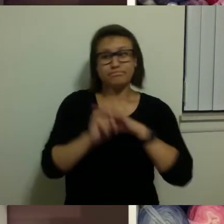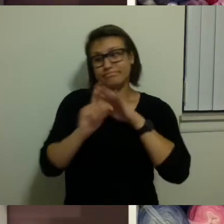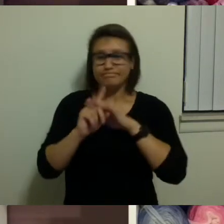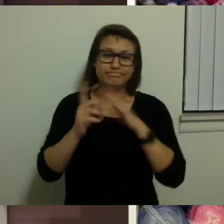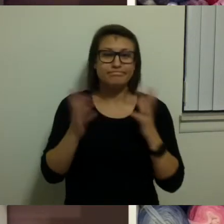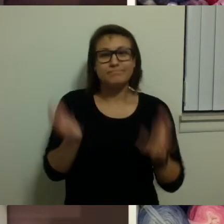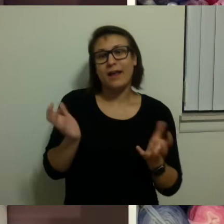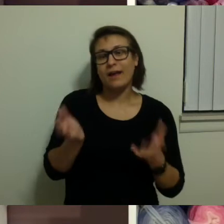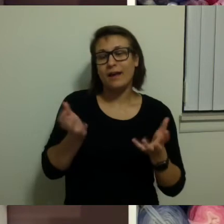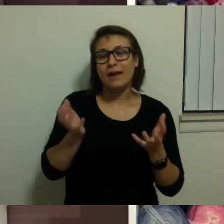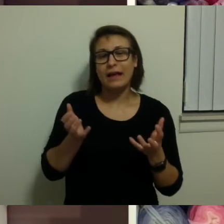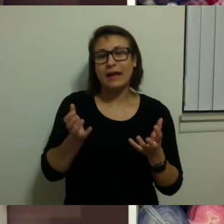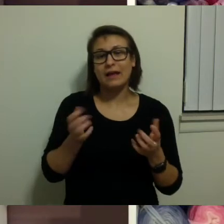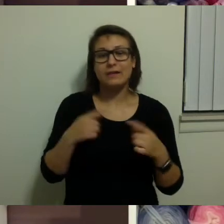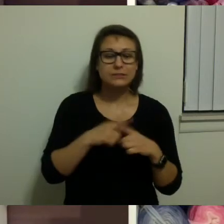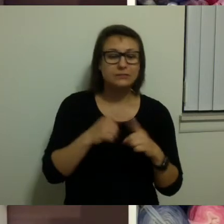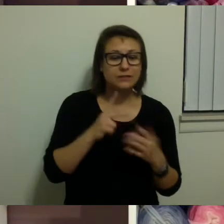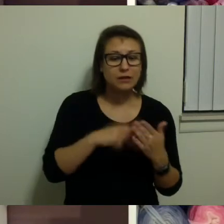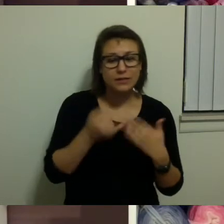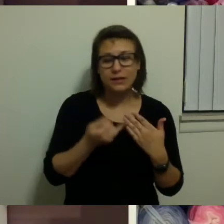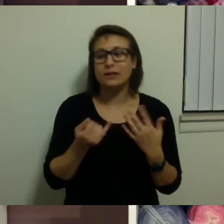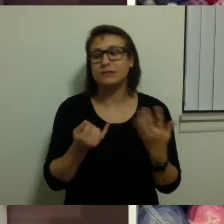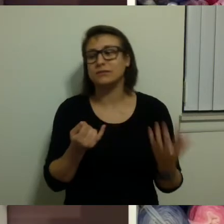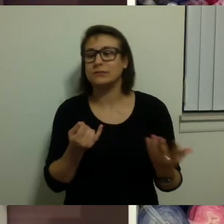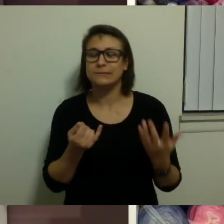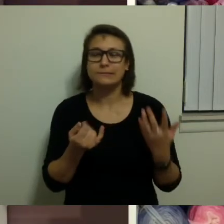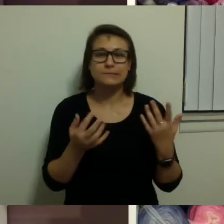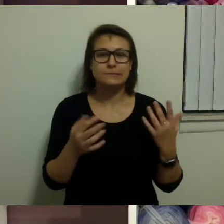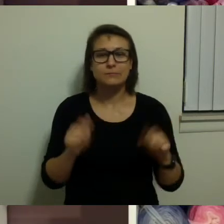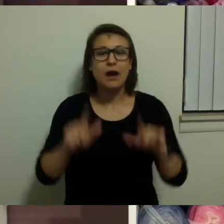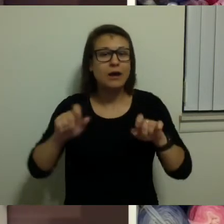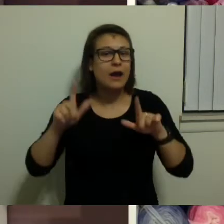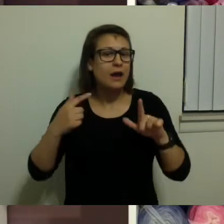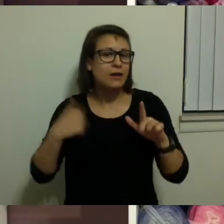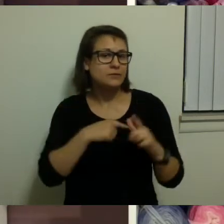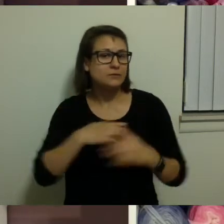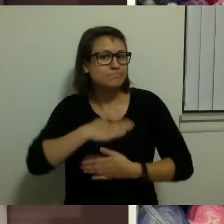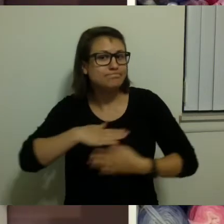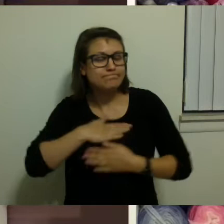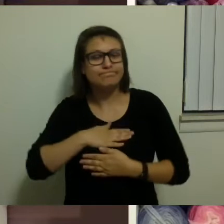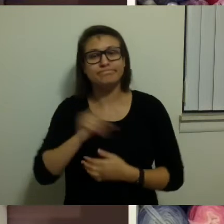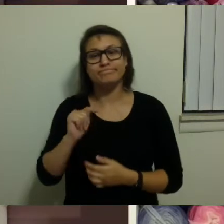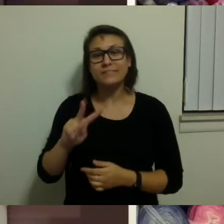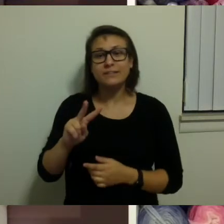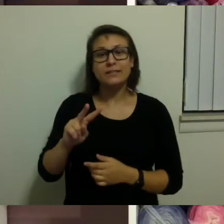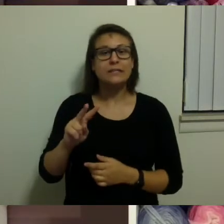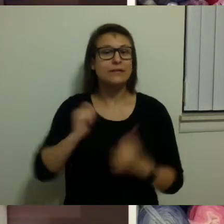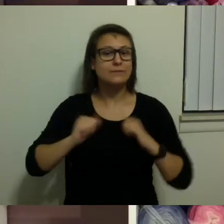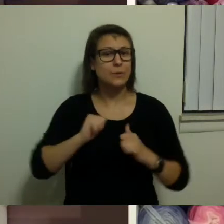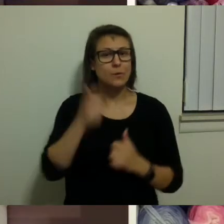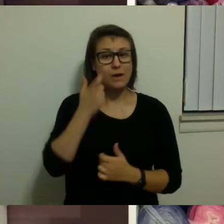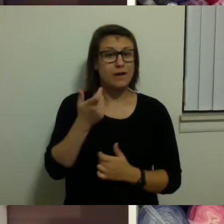have lots of chats about what we're knitting, and what podcasts we like, and what TV shows we've been watching. It's